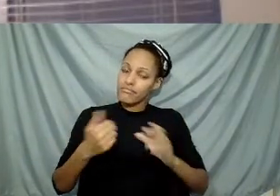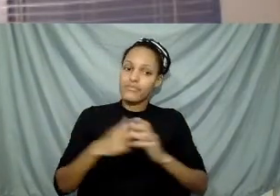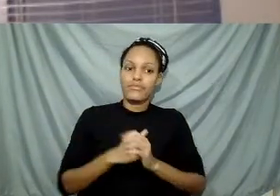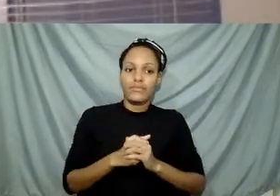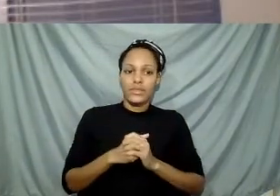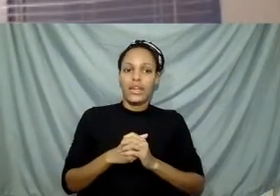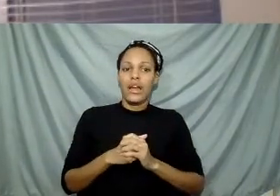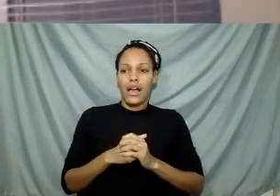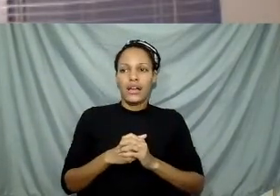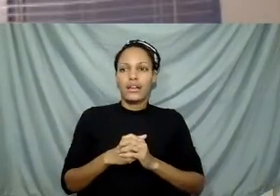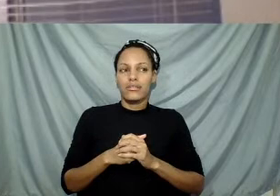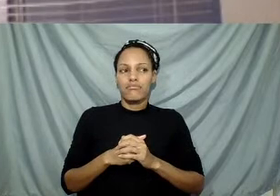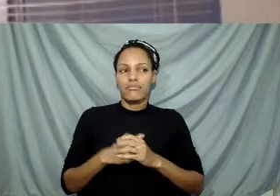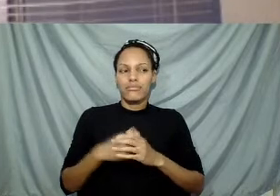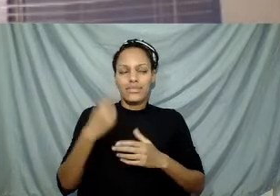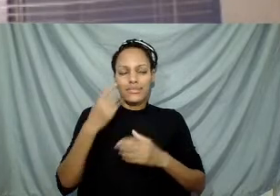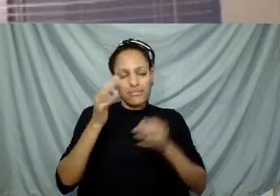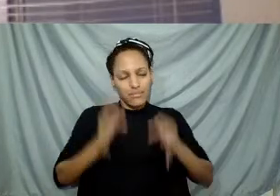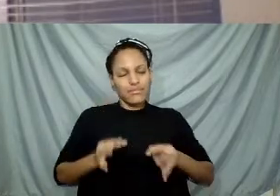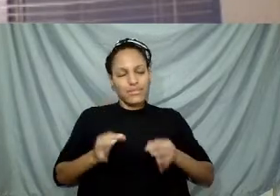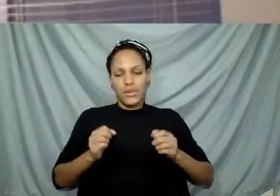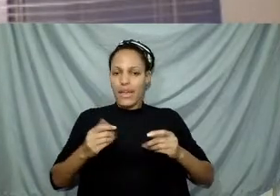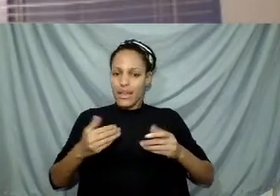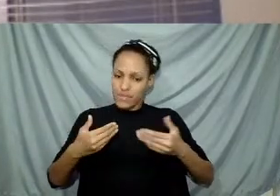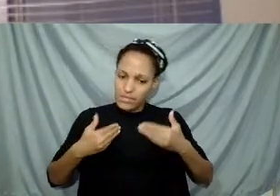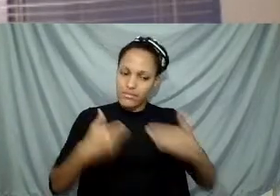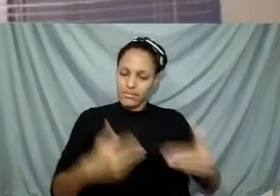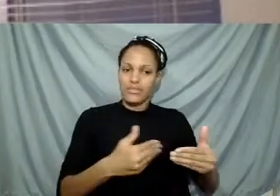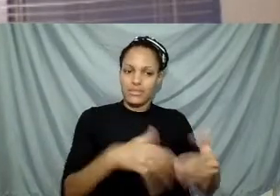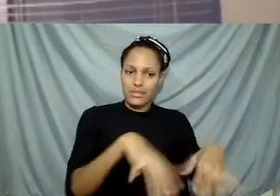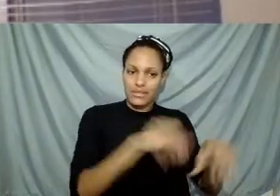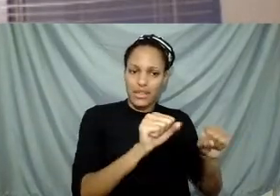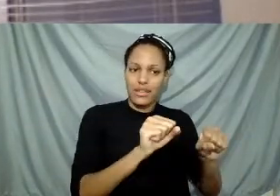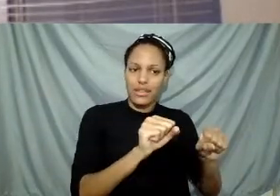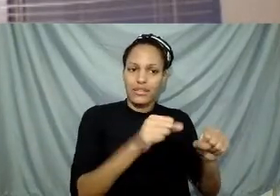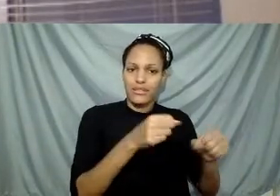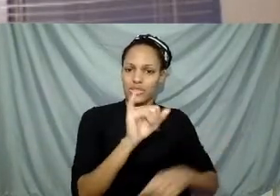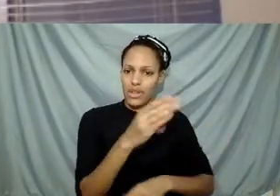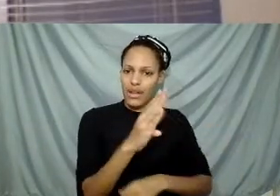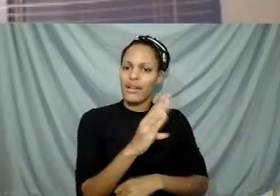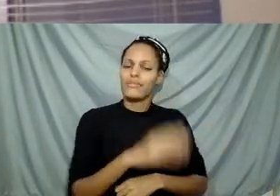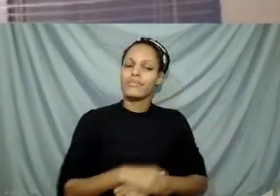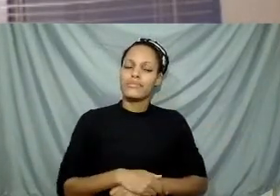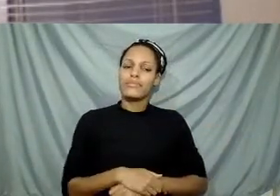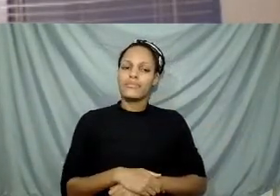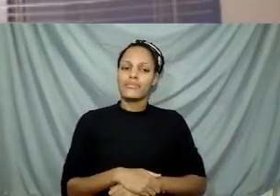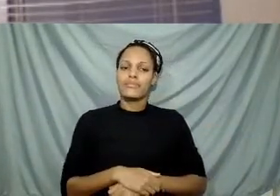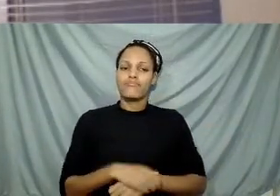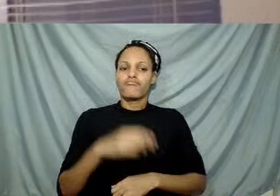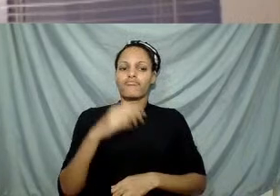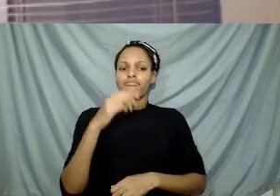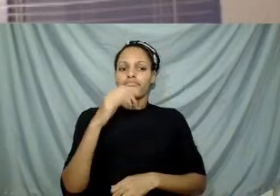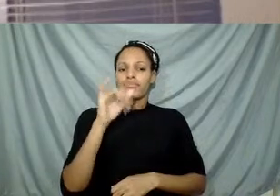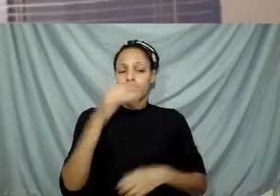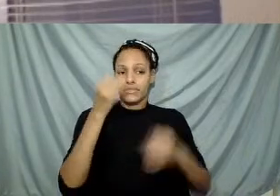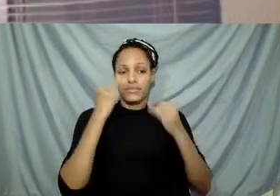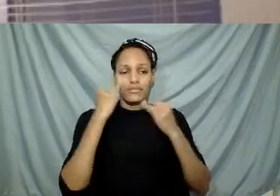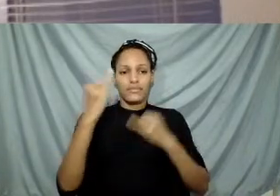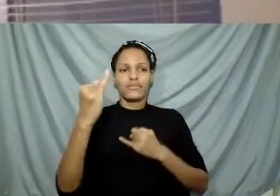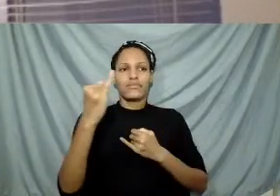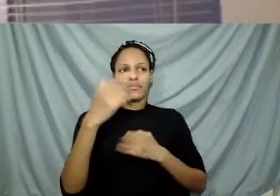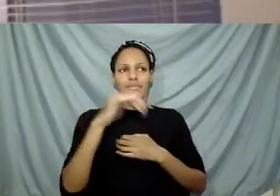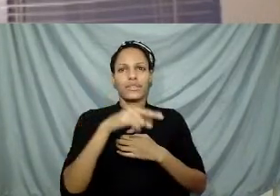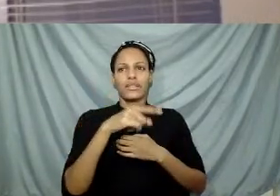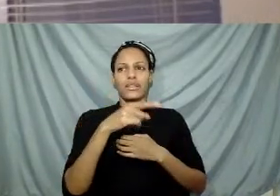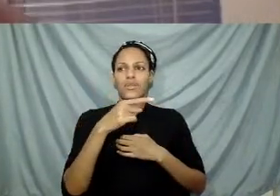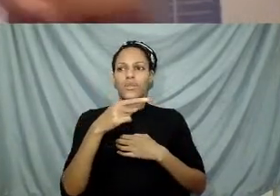is that I went ahead and I took the position, and the whole idea was to take what I had begun in